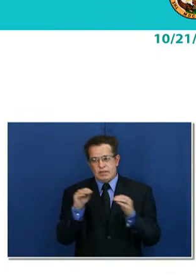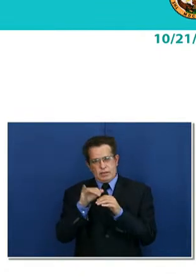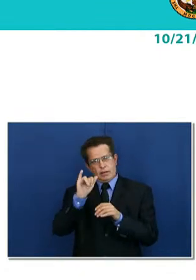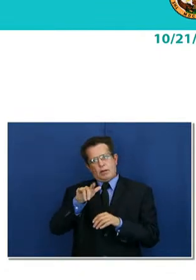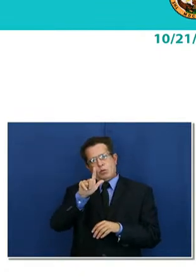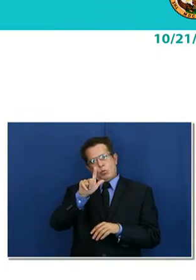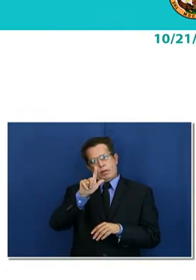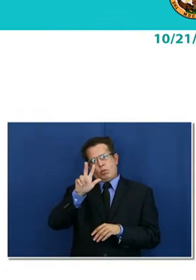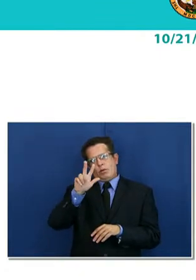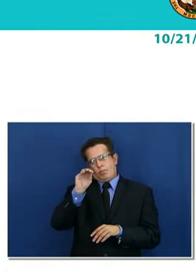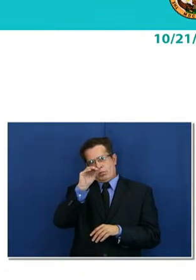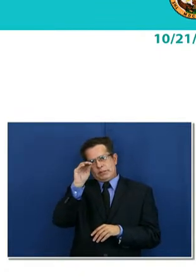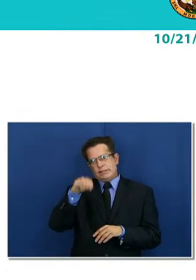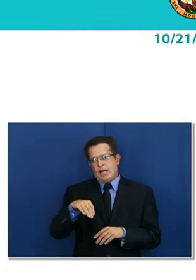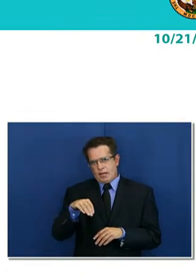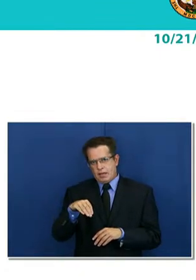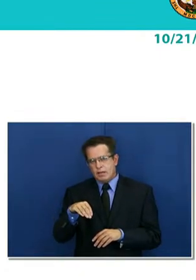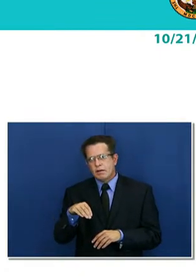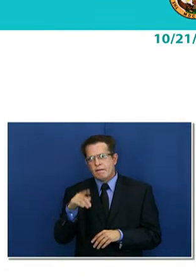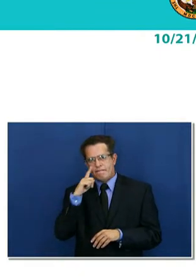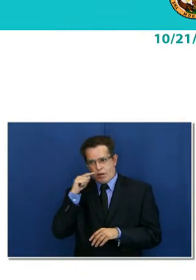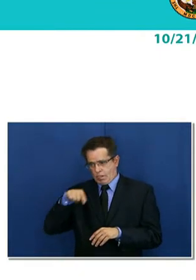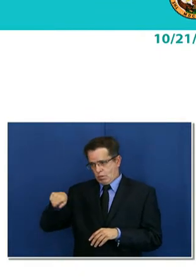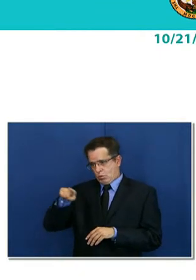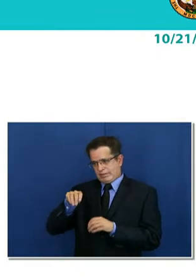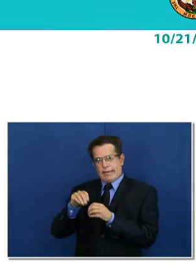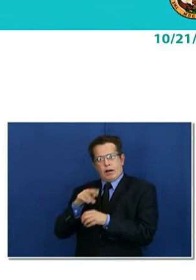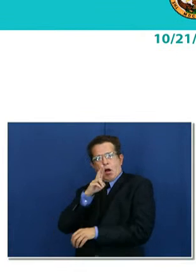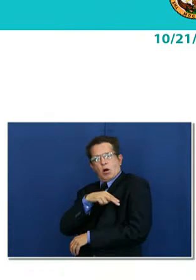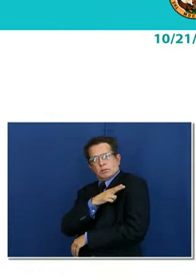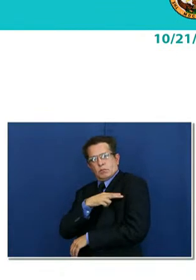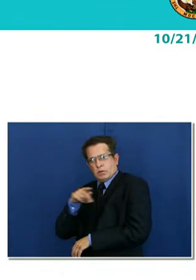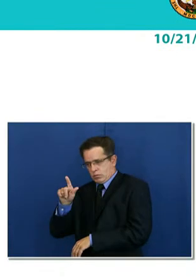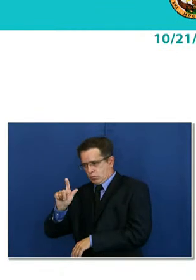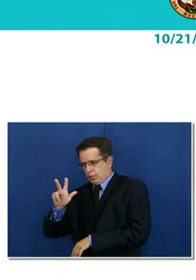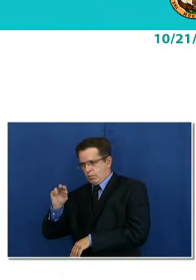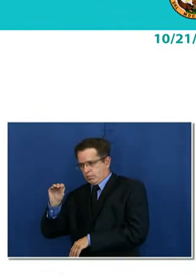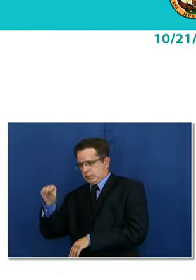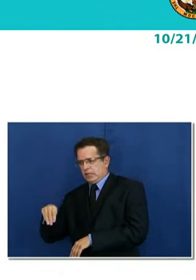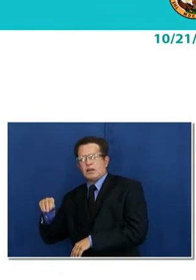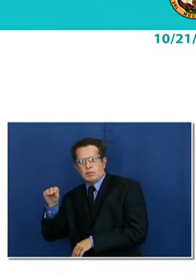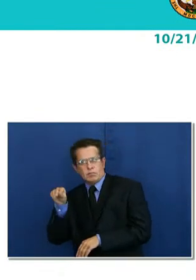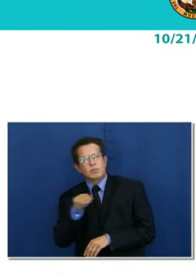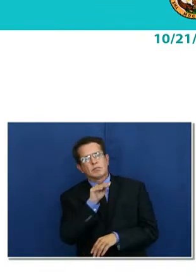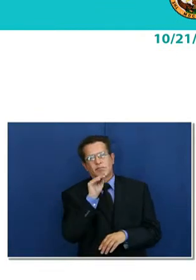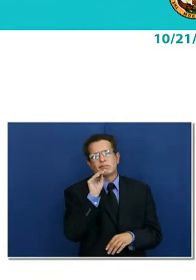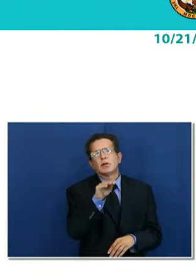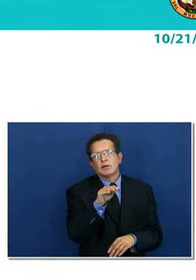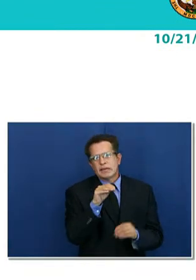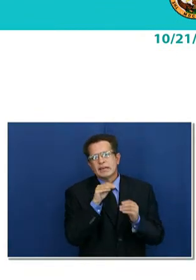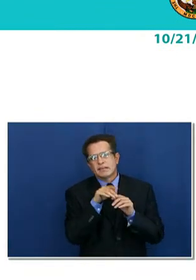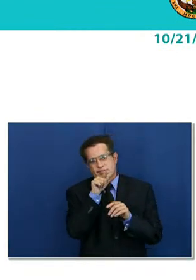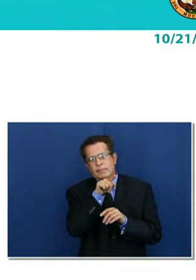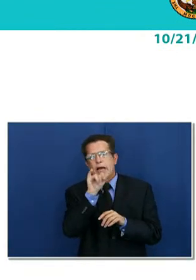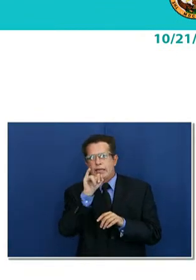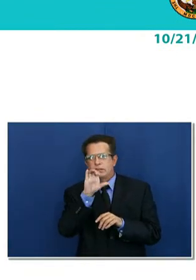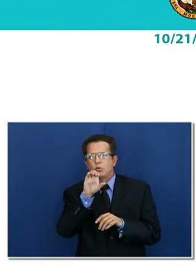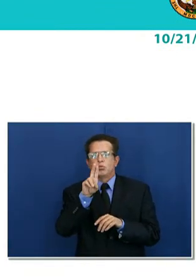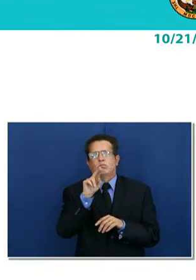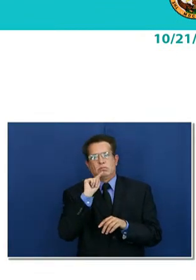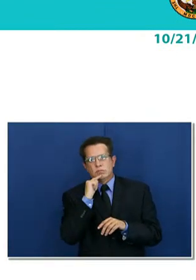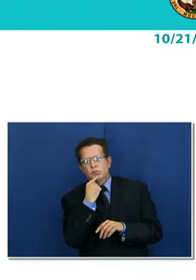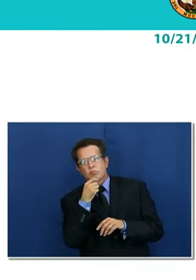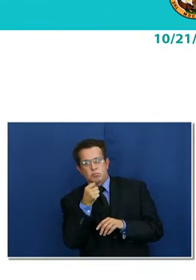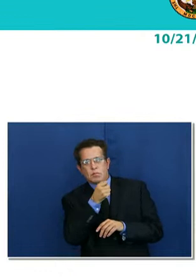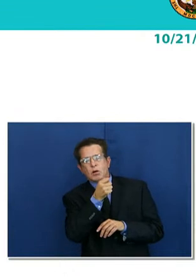23% of the total number of the hospitalized cases also represent those that have been admitted to